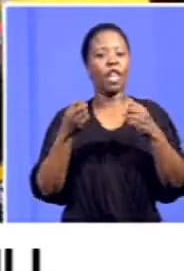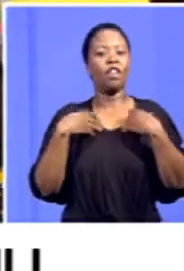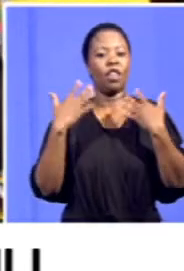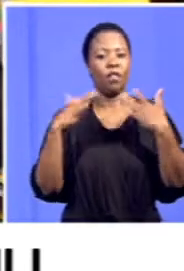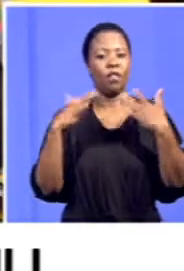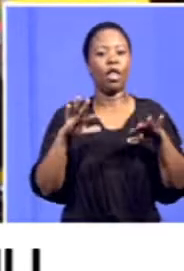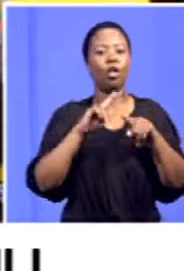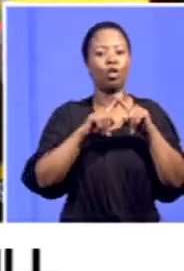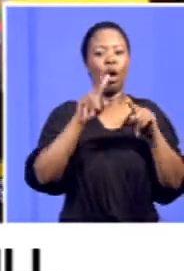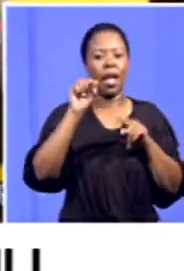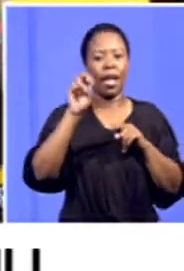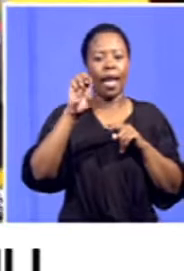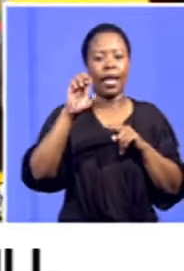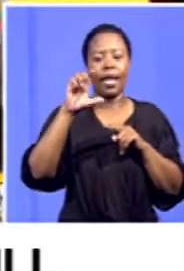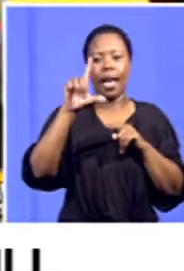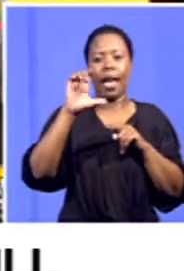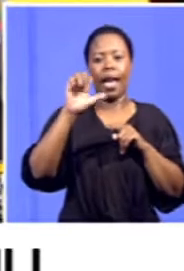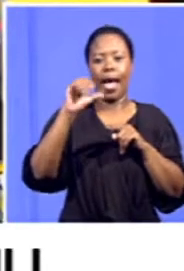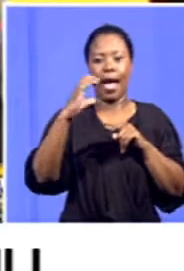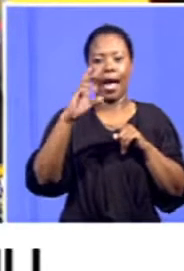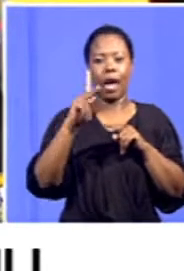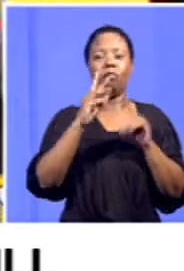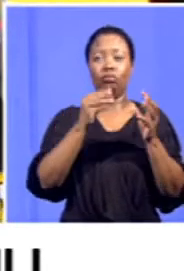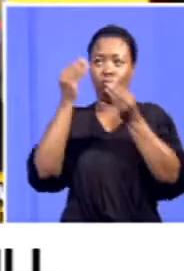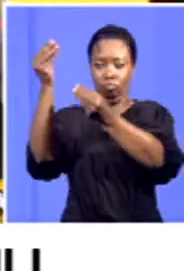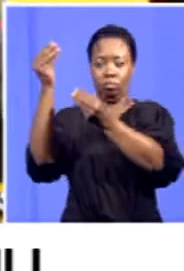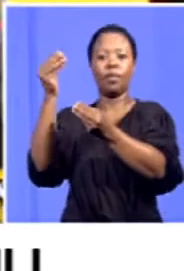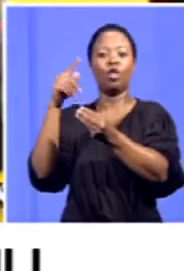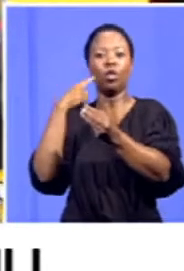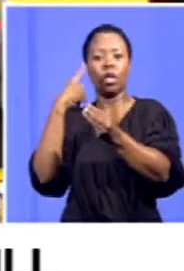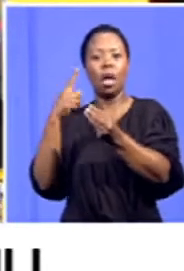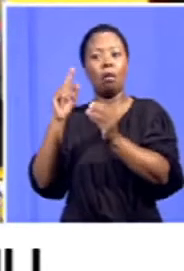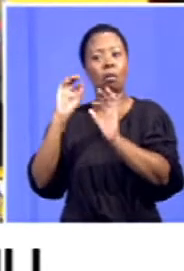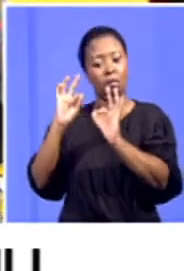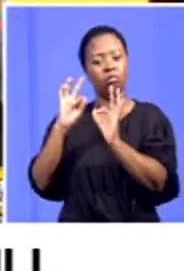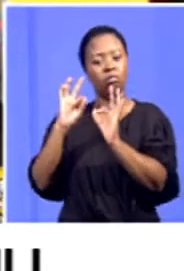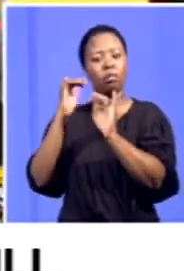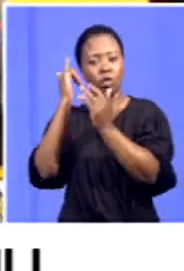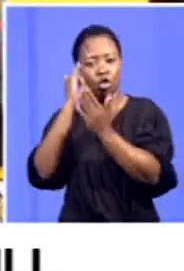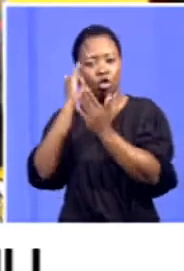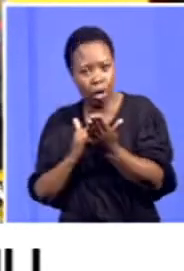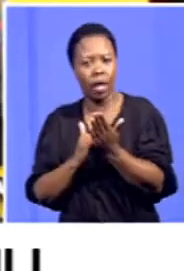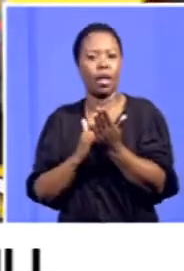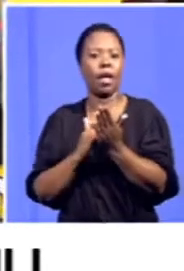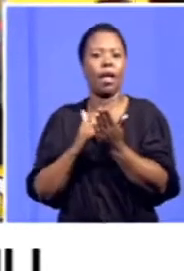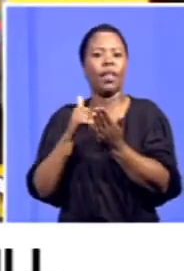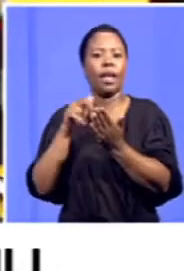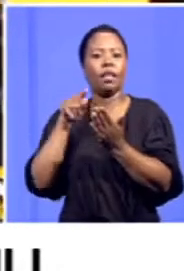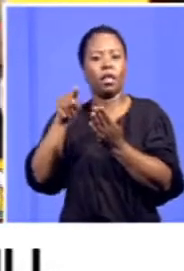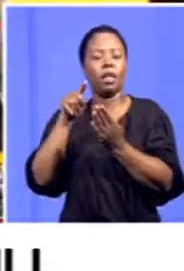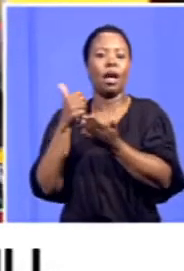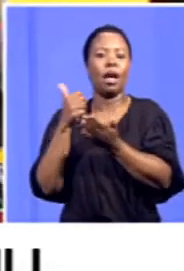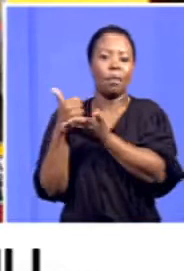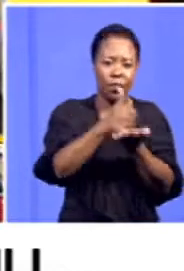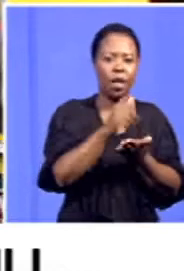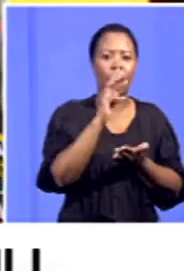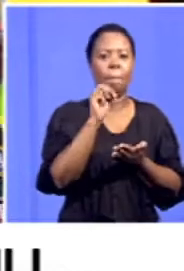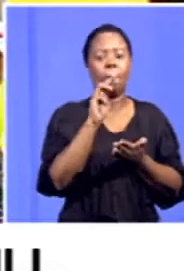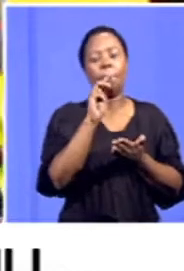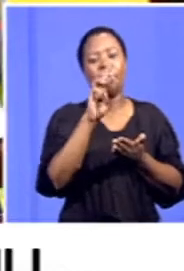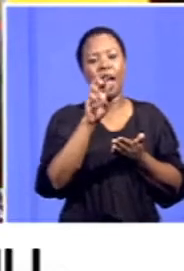hoping that NEDLEC will be in a position to deal with this bill constructively, and will be assisting Comrade Lisa van der Merwe, whom